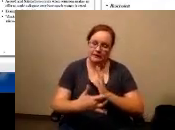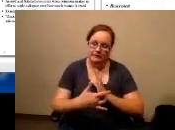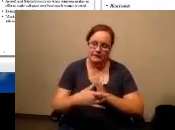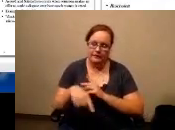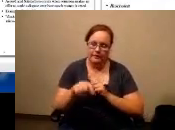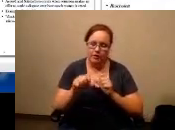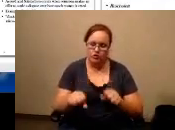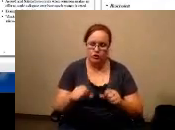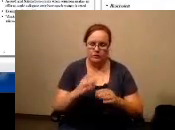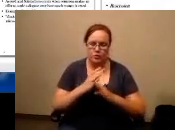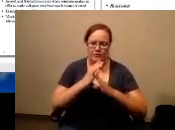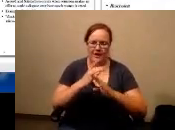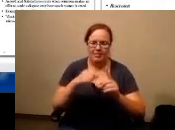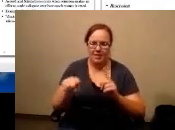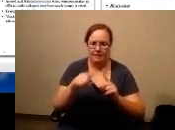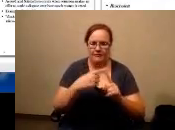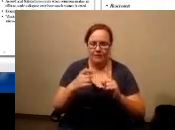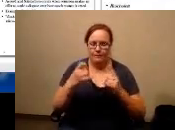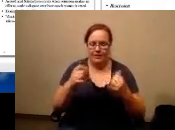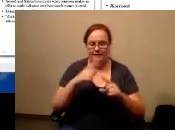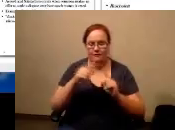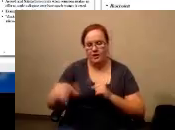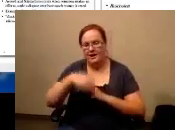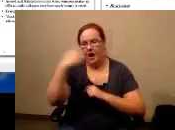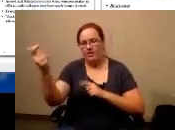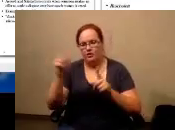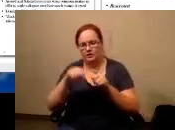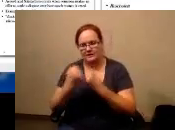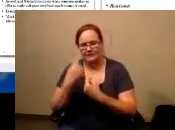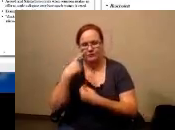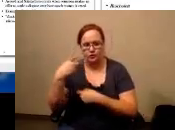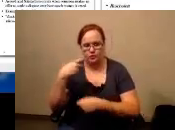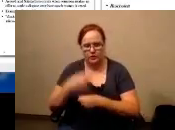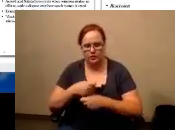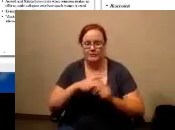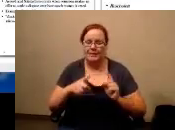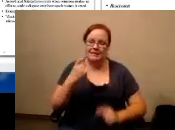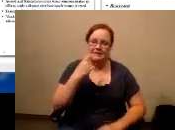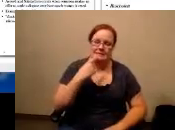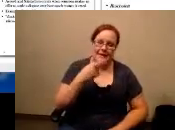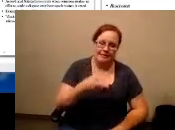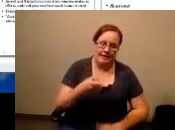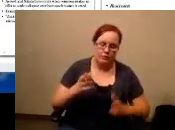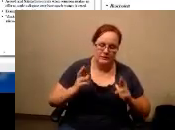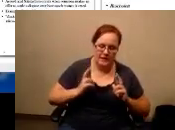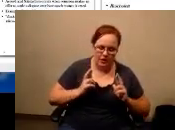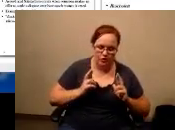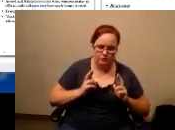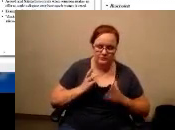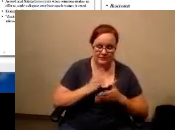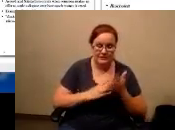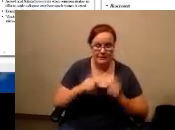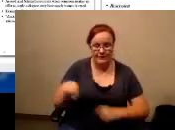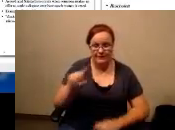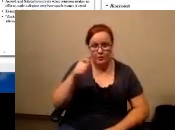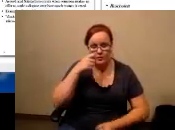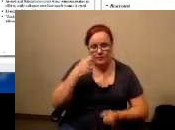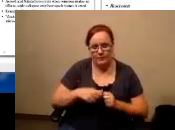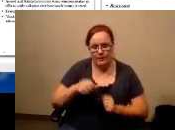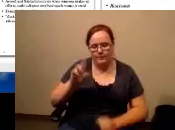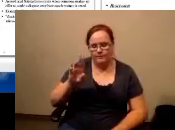is prevent them from playing for another team for 2 years. Well, let's suppose they retire. Some of you remember Brett Favre in this